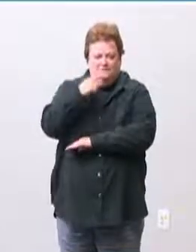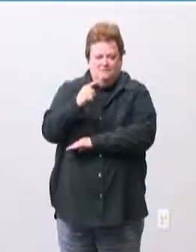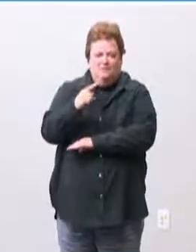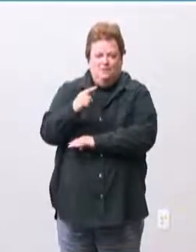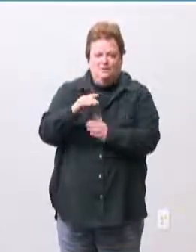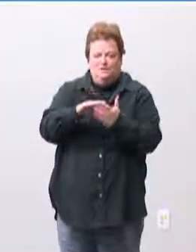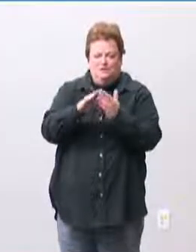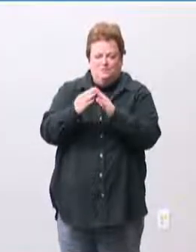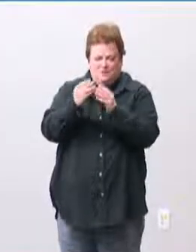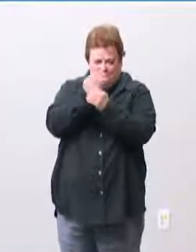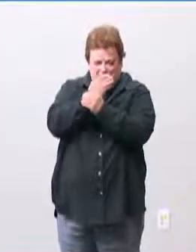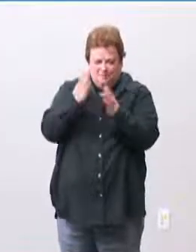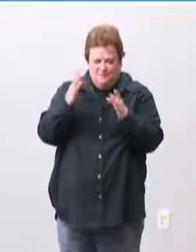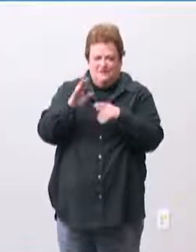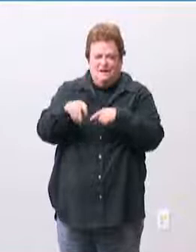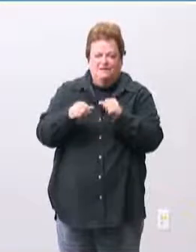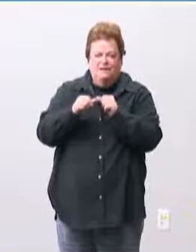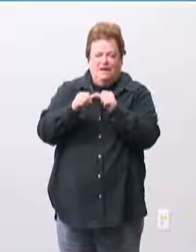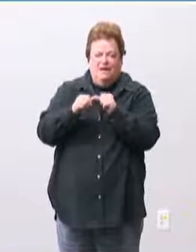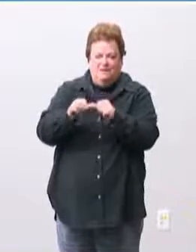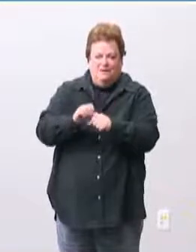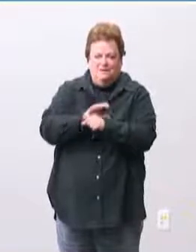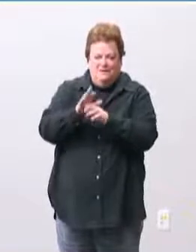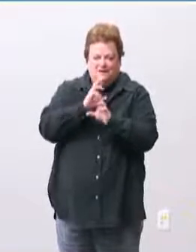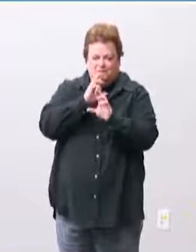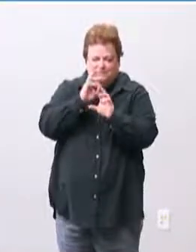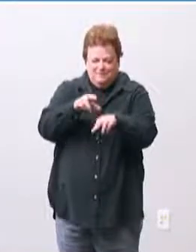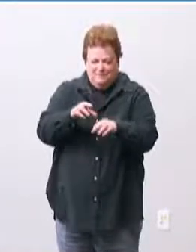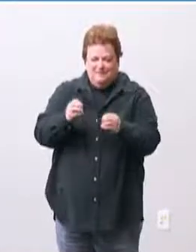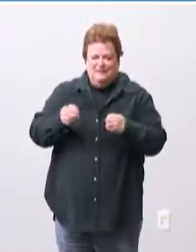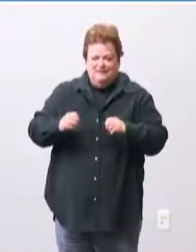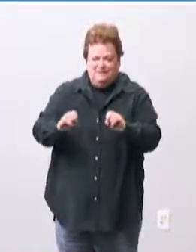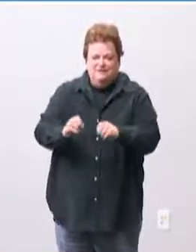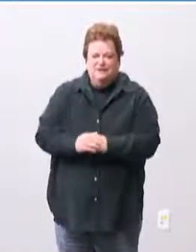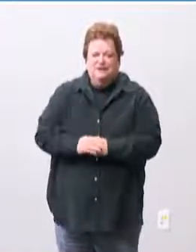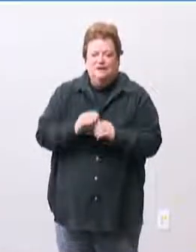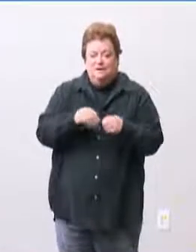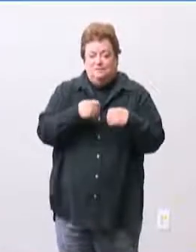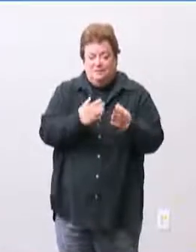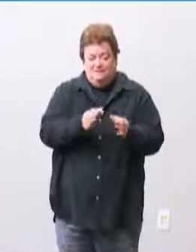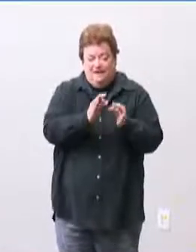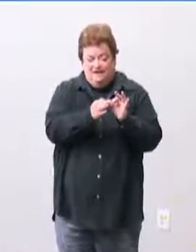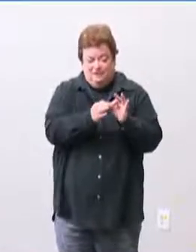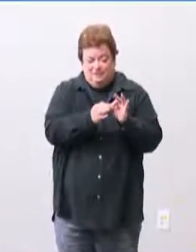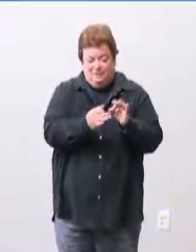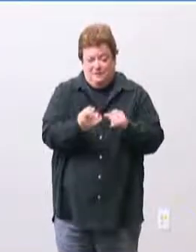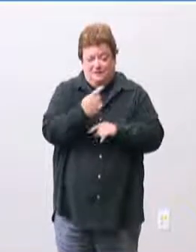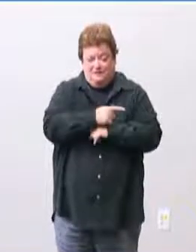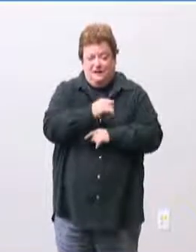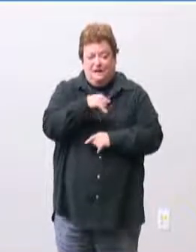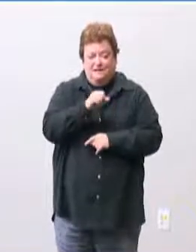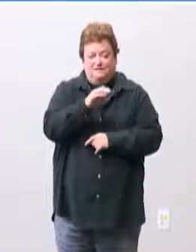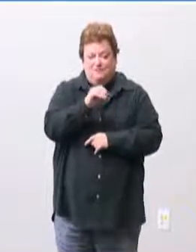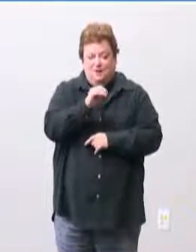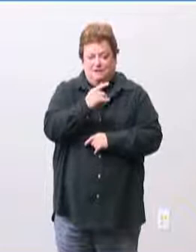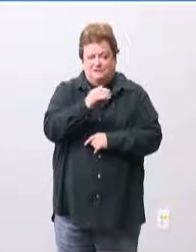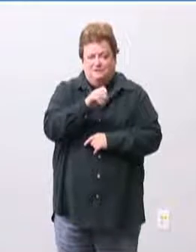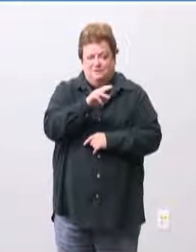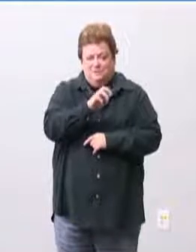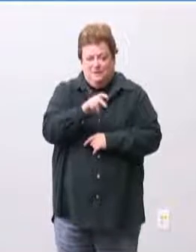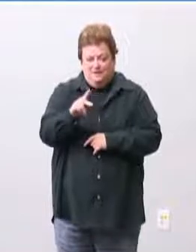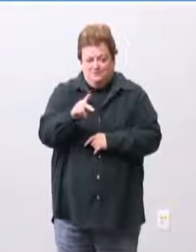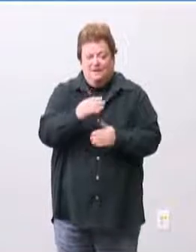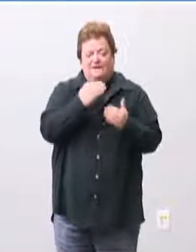this community briefing on our ongoing pandemic response efforts. Providing interpretation for us today again is Margie